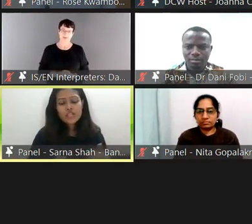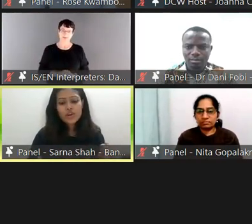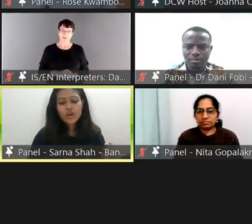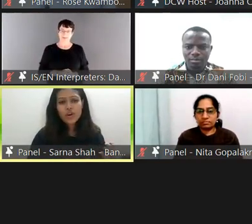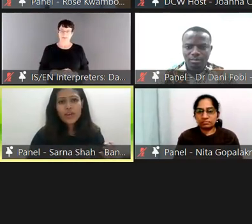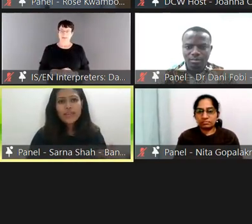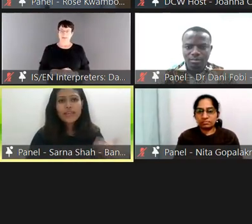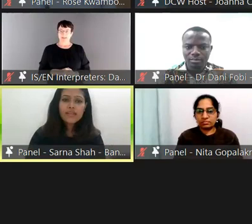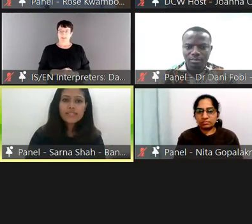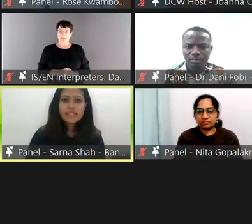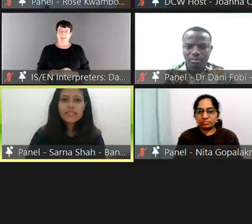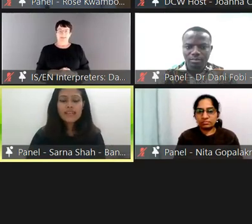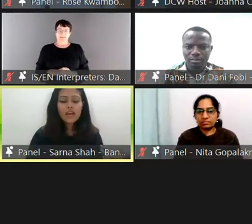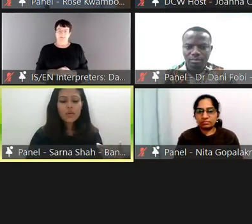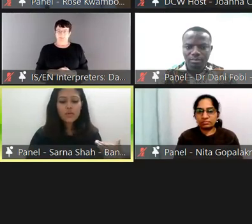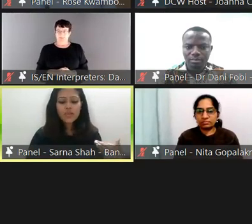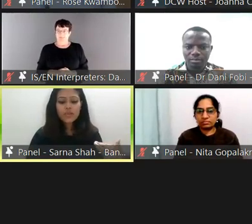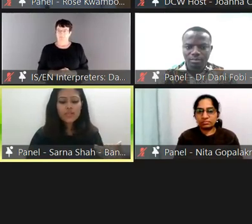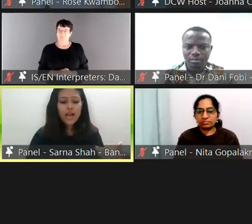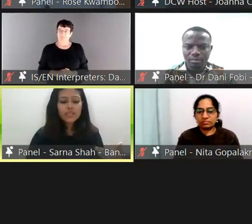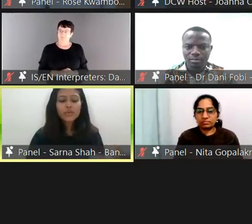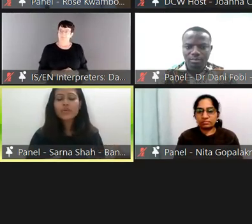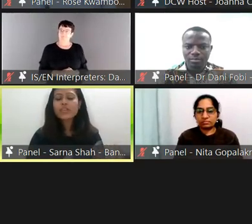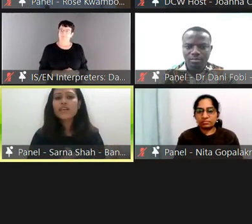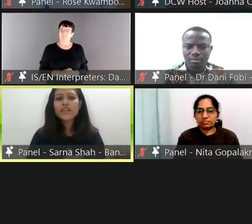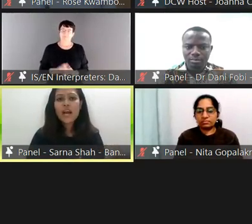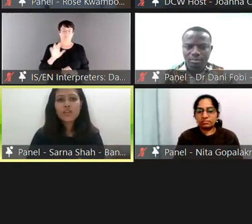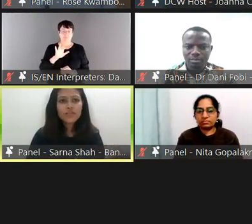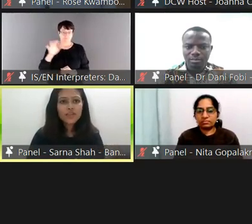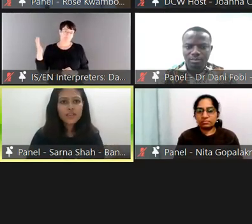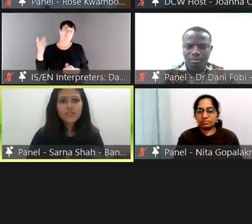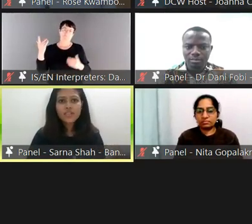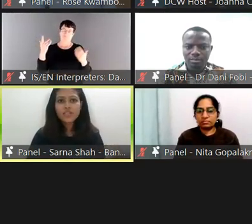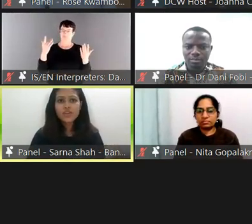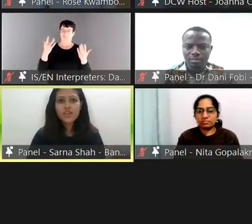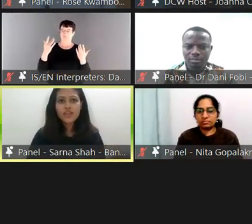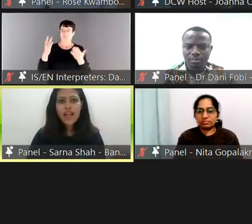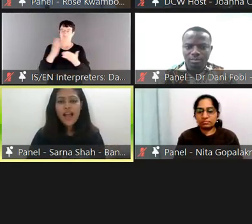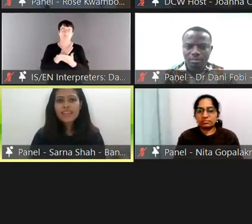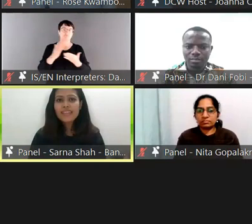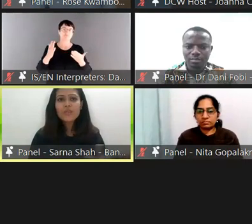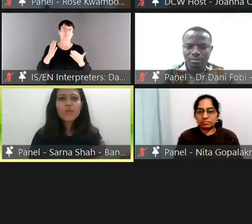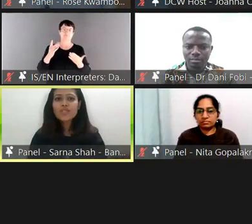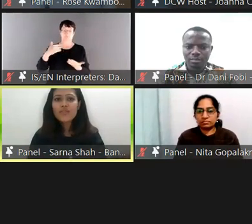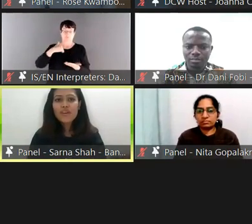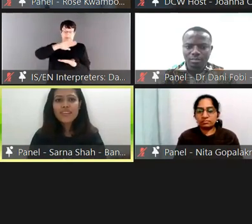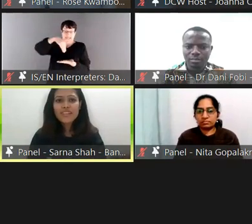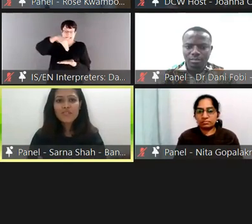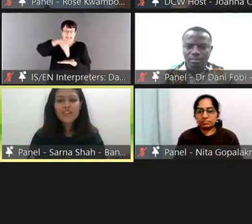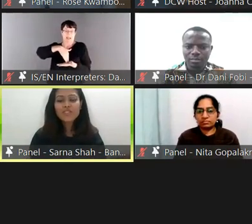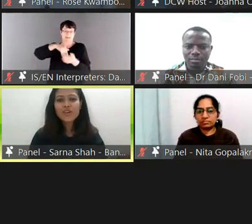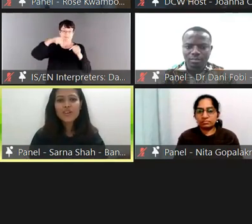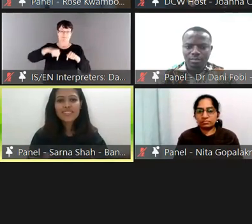Anyway, so in our ECD center, we undertook different kind of intervention. I think most of